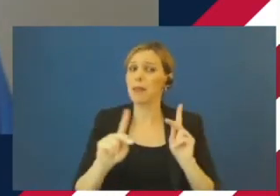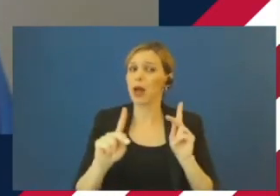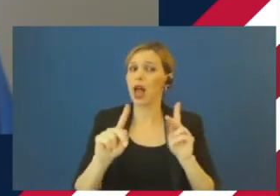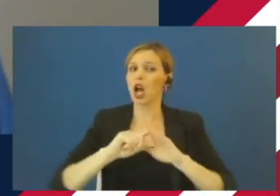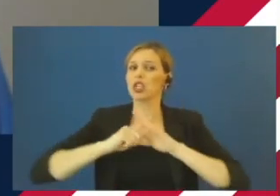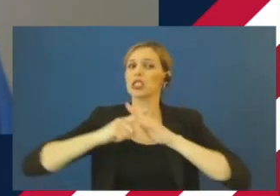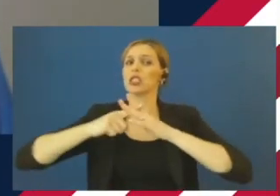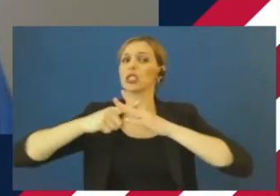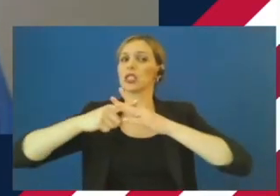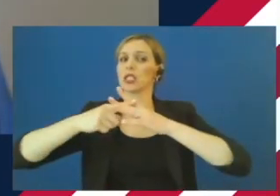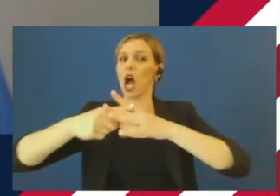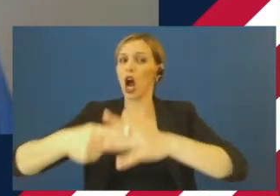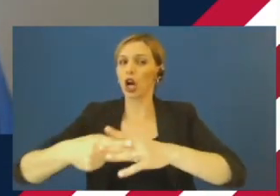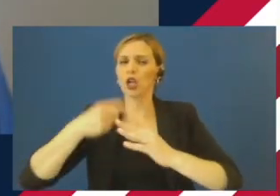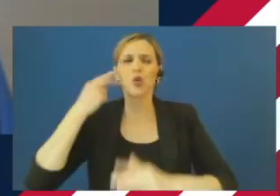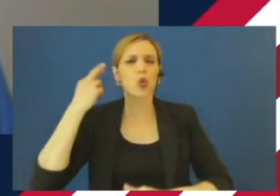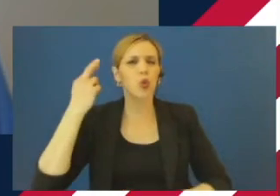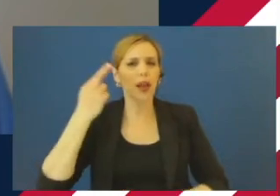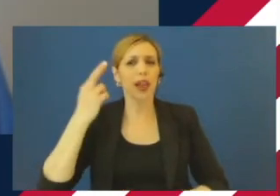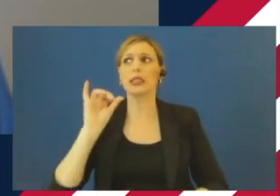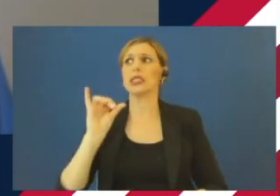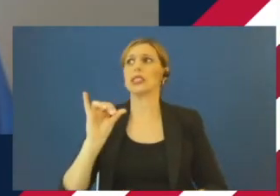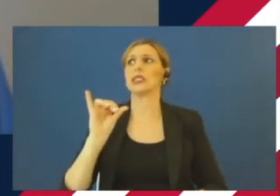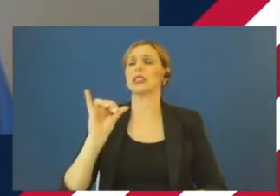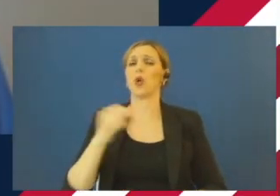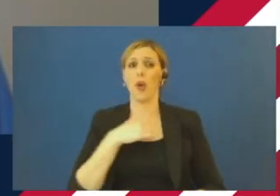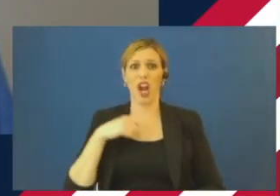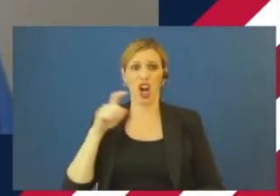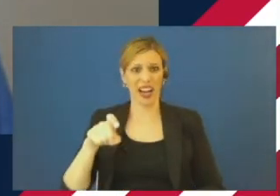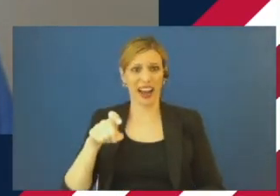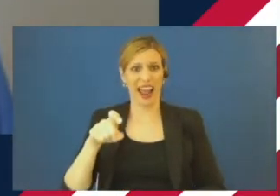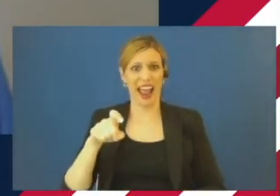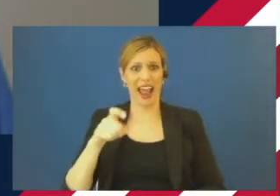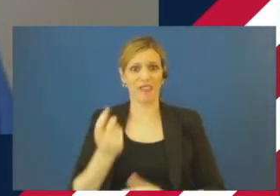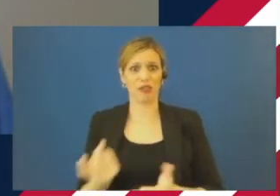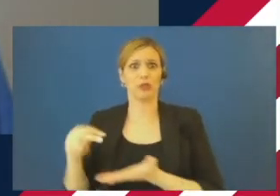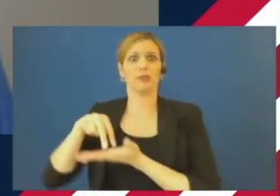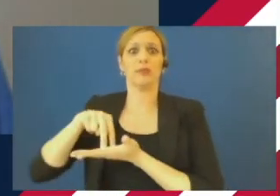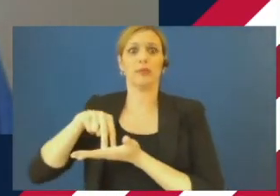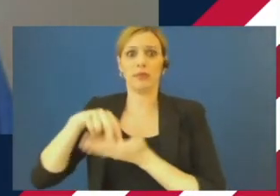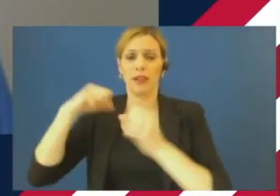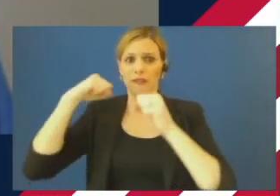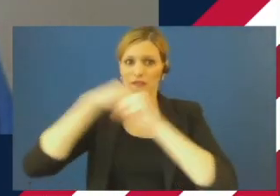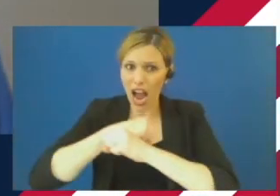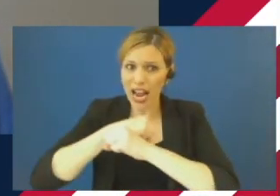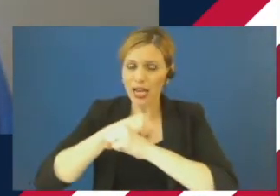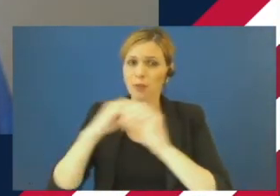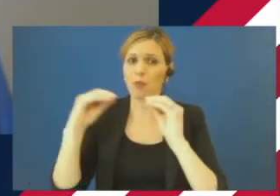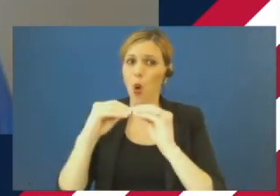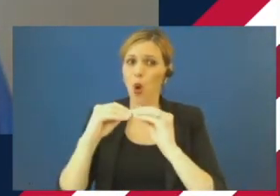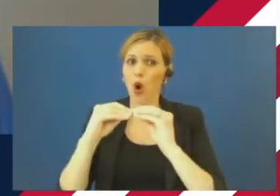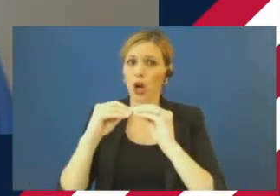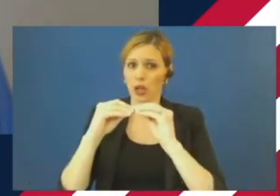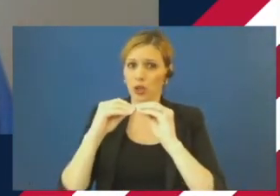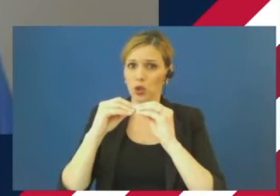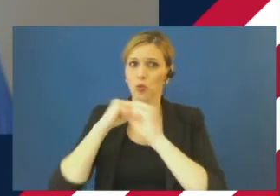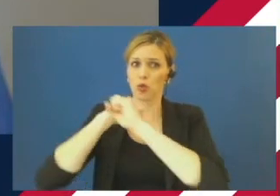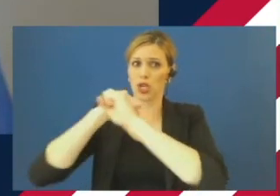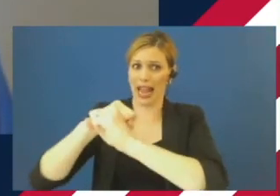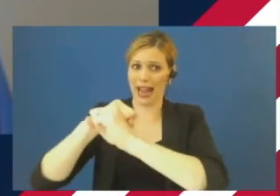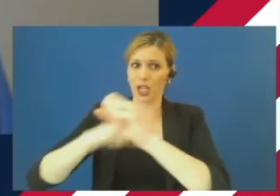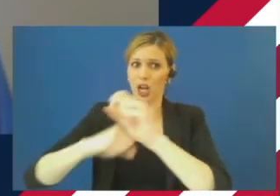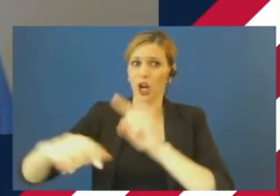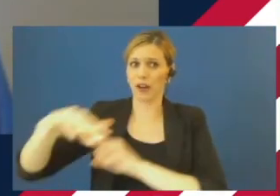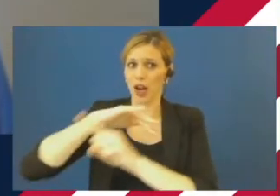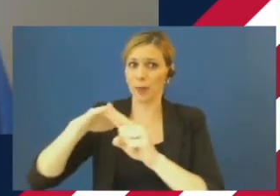are realizing that they're going to have to step up and step into this fight so that we can do this. And our government needs